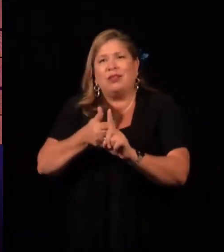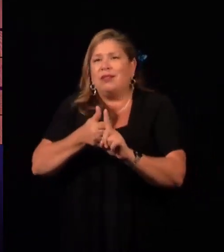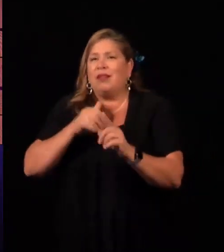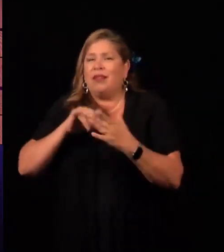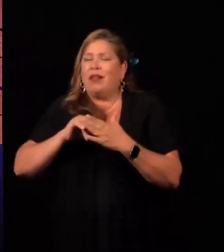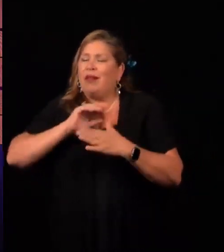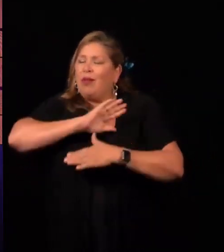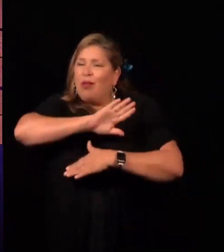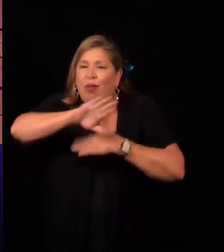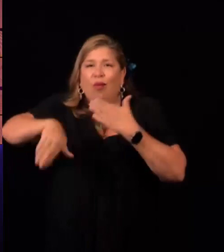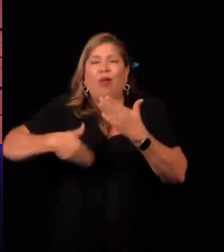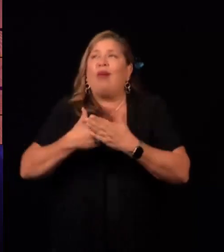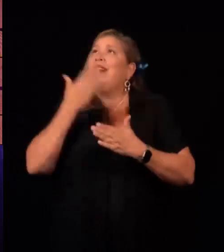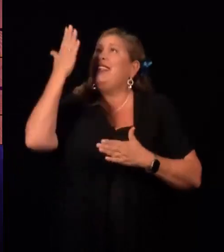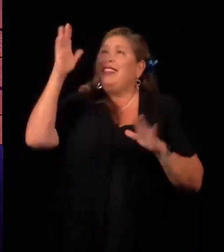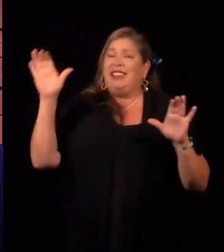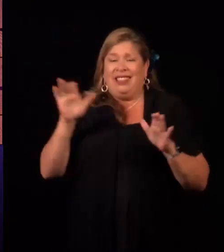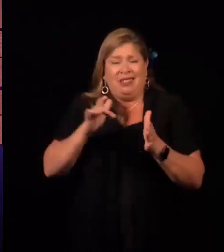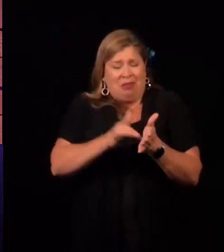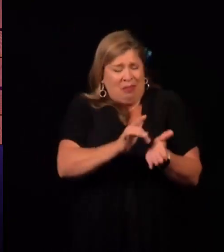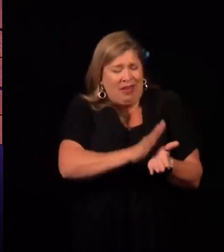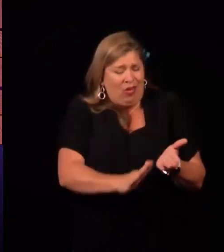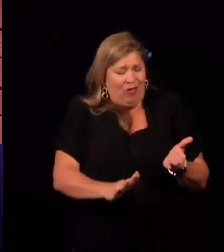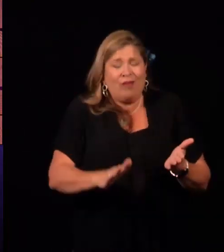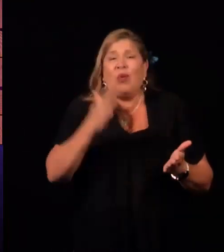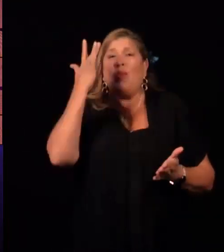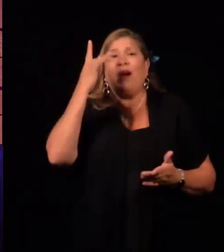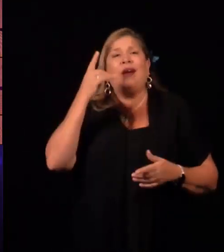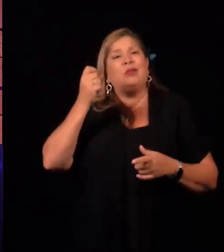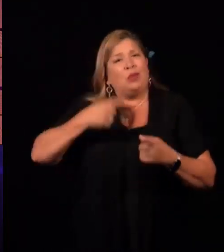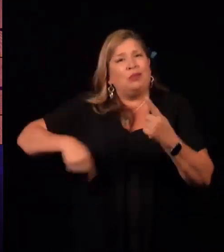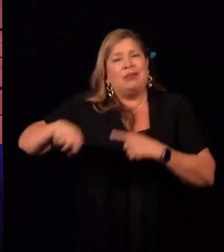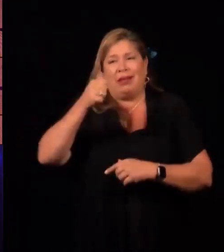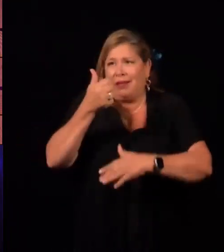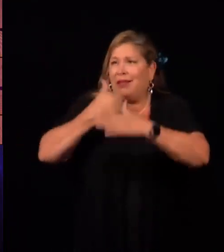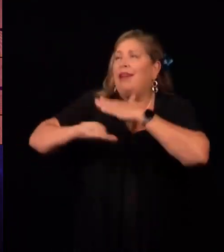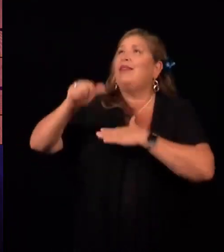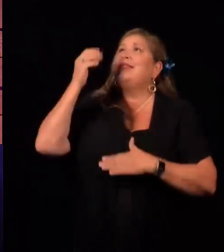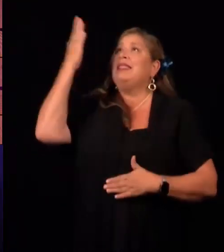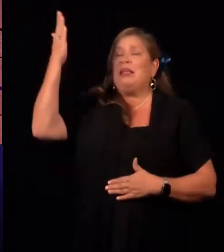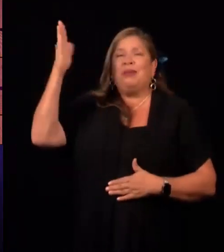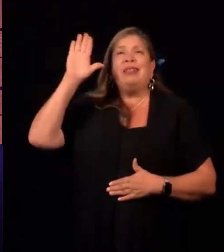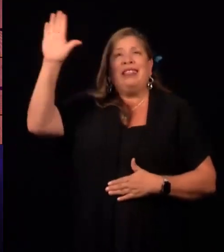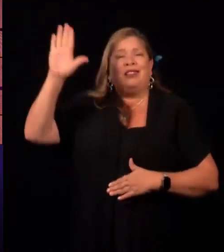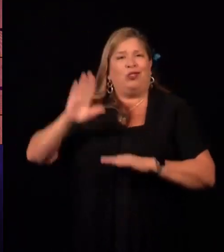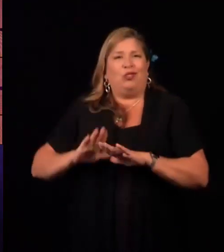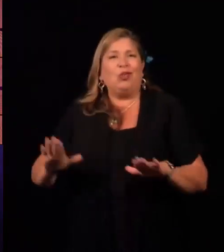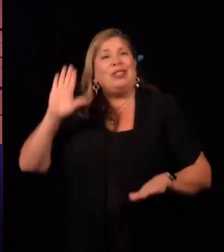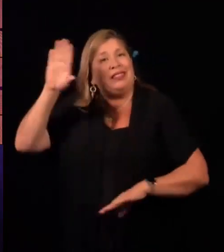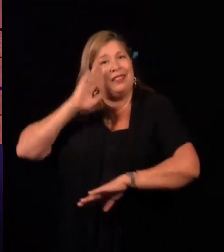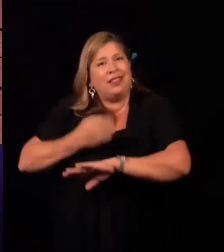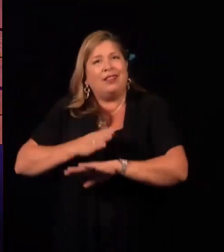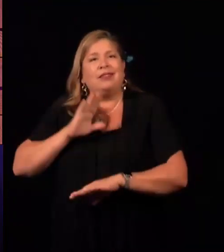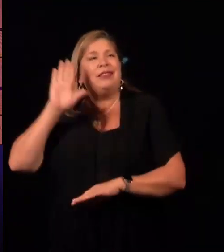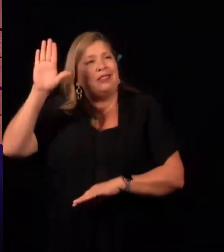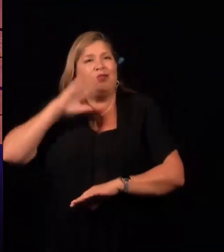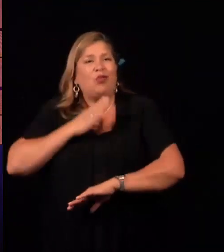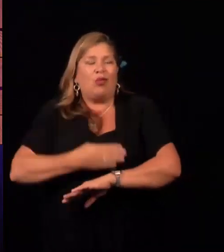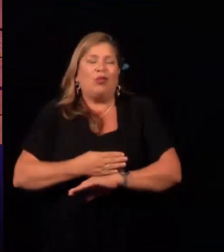all that he paid to have you as his son and daughter of his. Let's sing out this next song